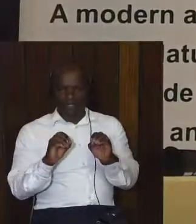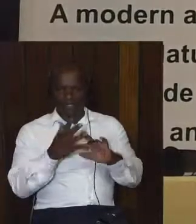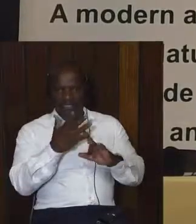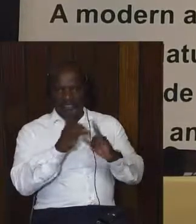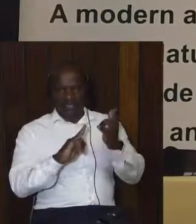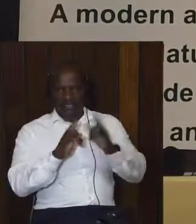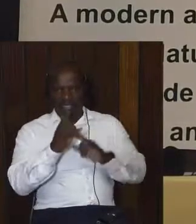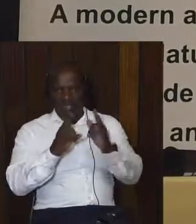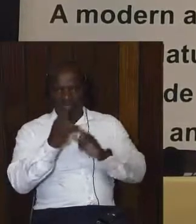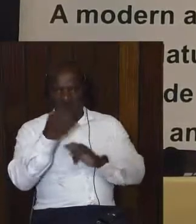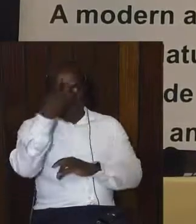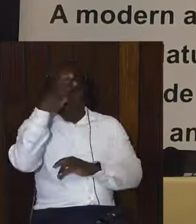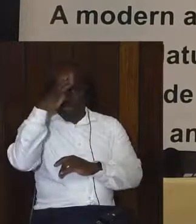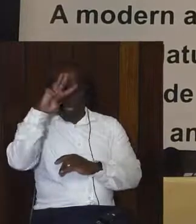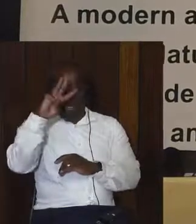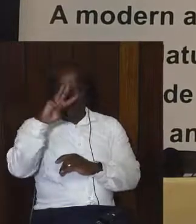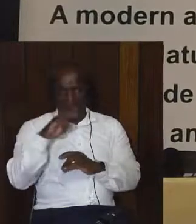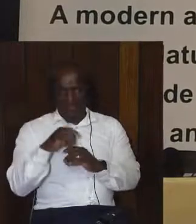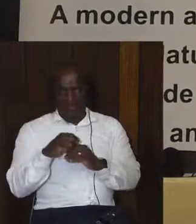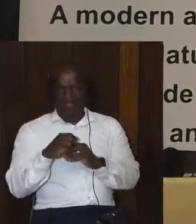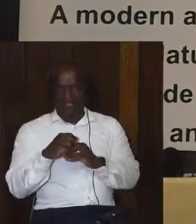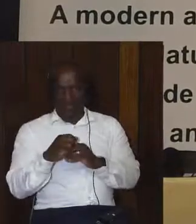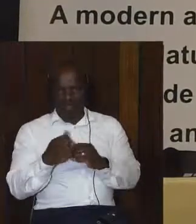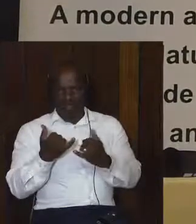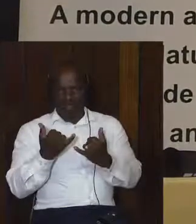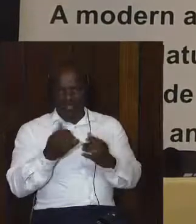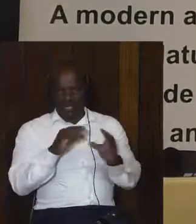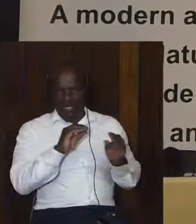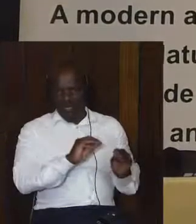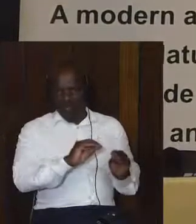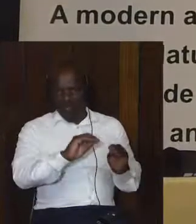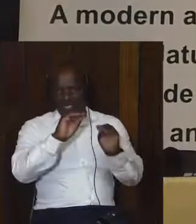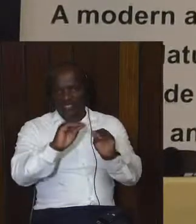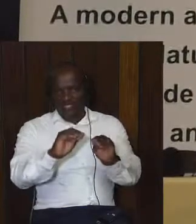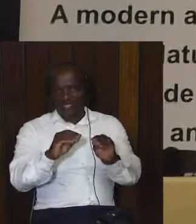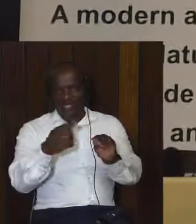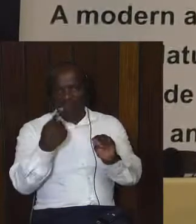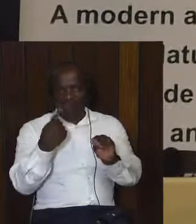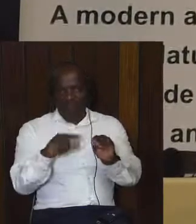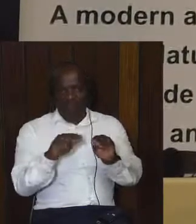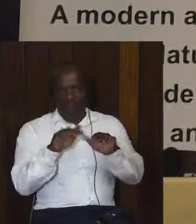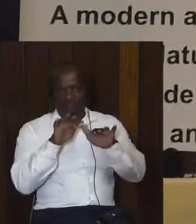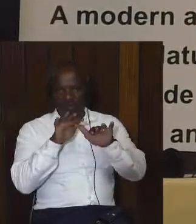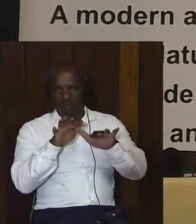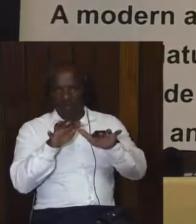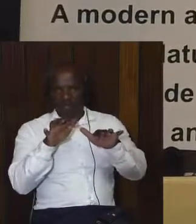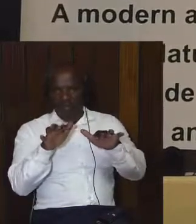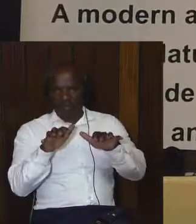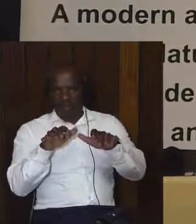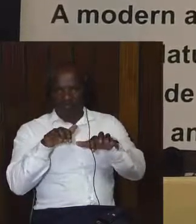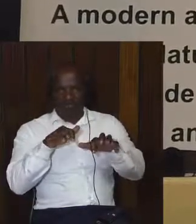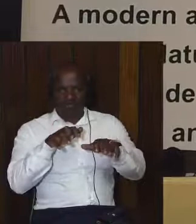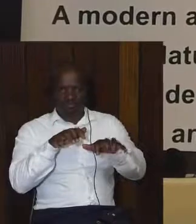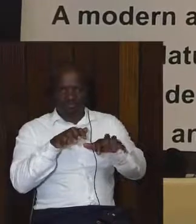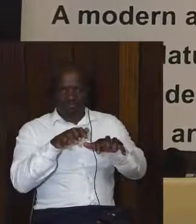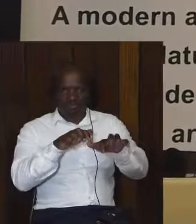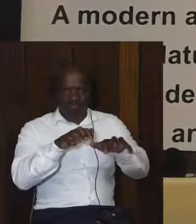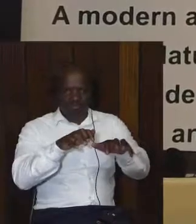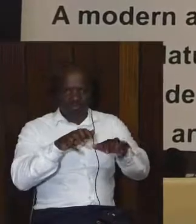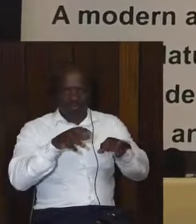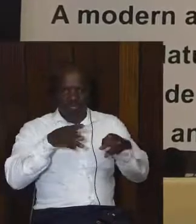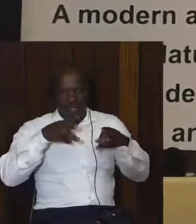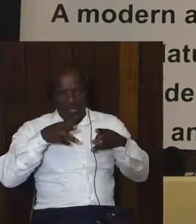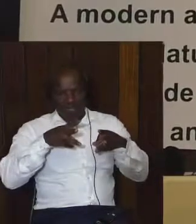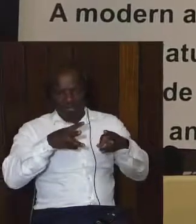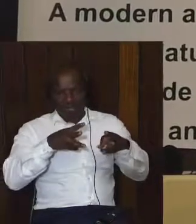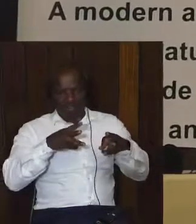with regard to the relocation of the people who have encroached in the road which need to